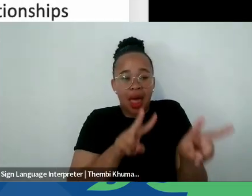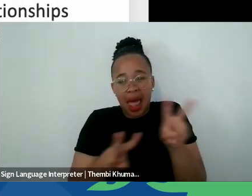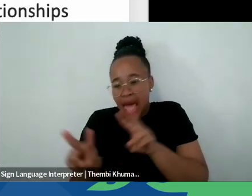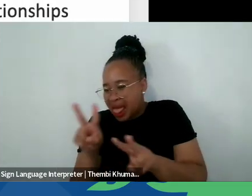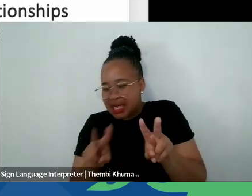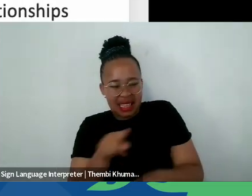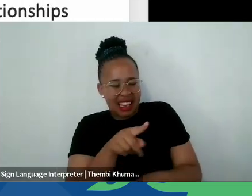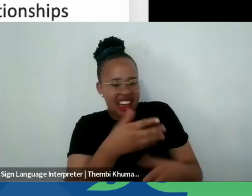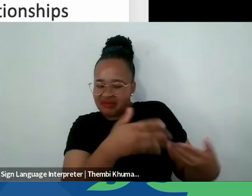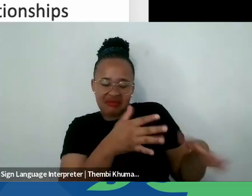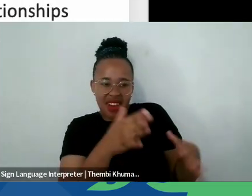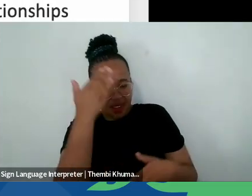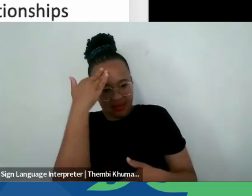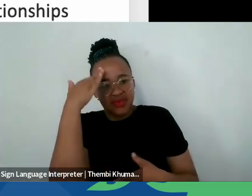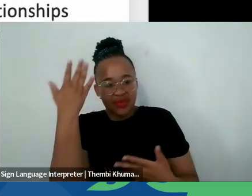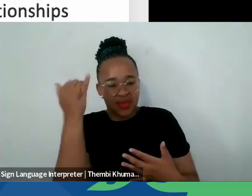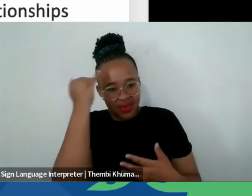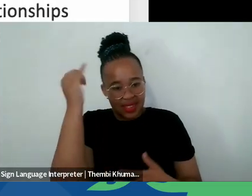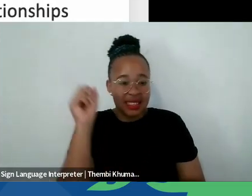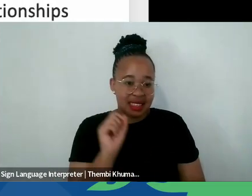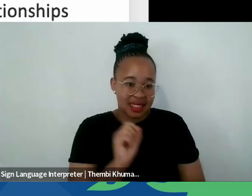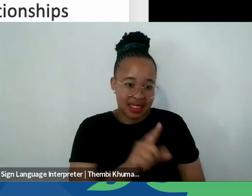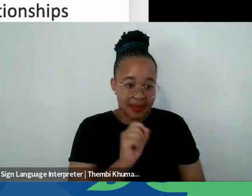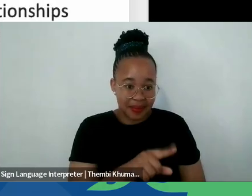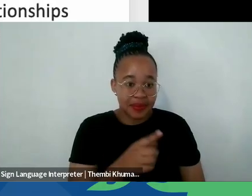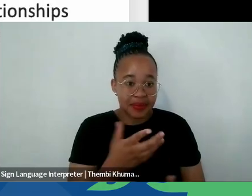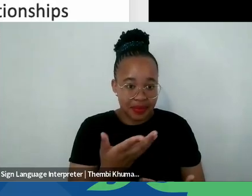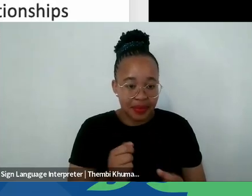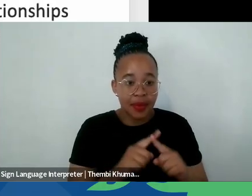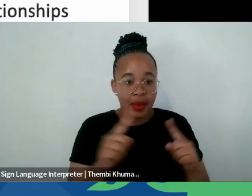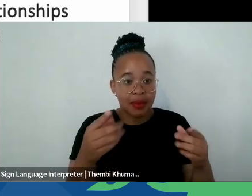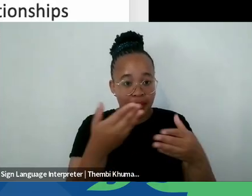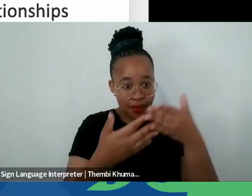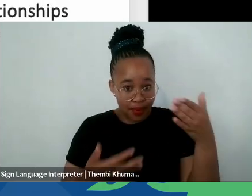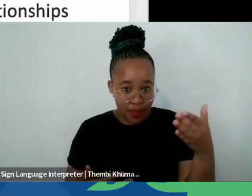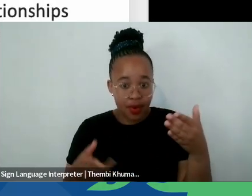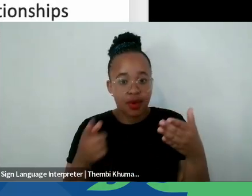broadly speaking, the clients that we saw in our program